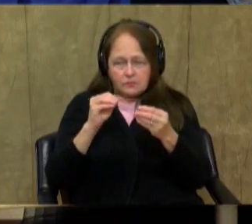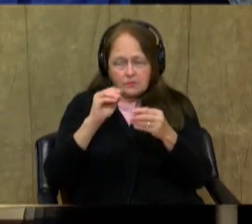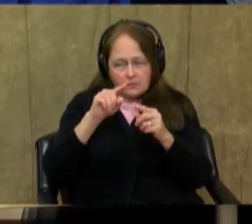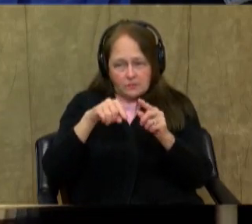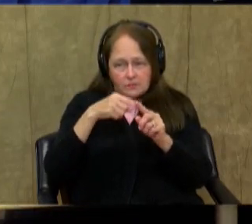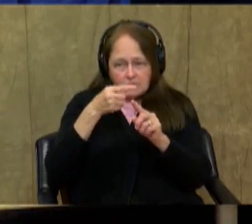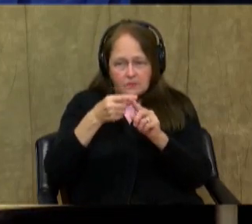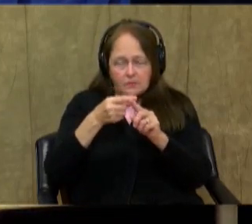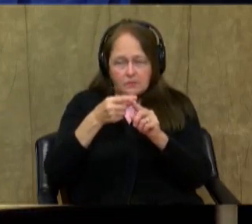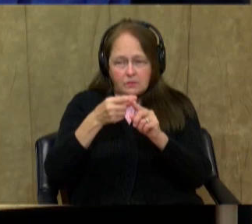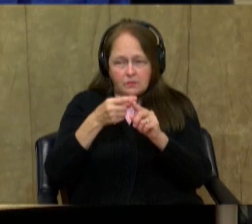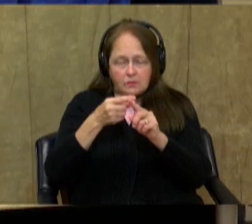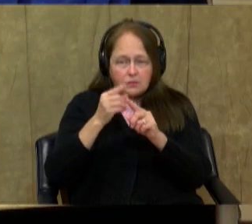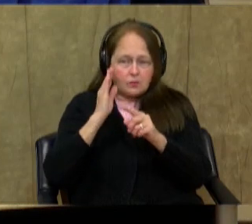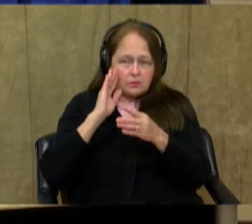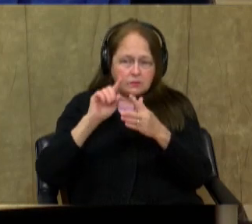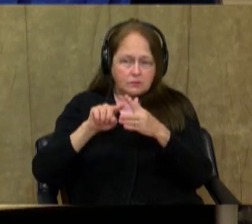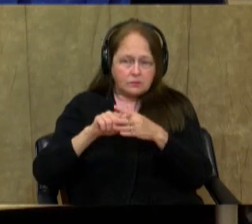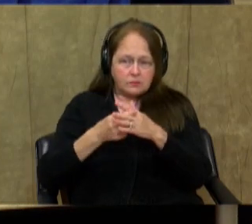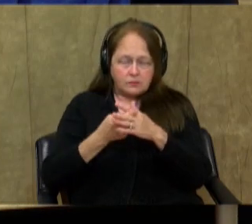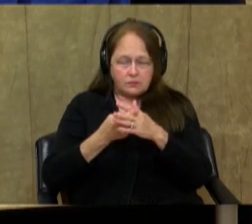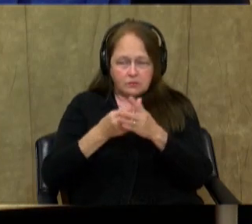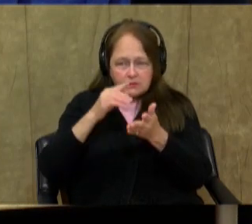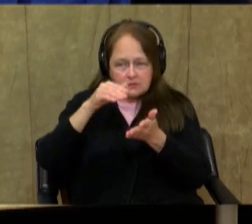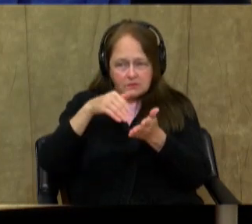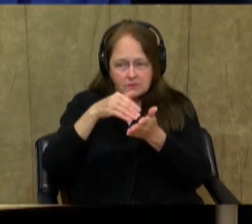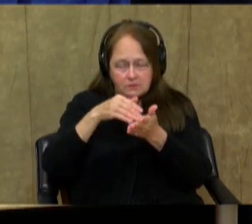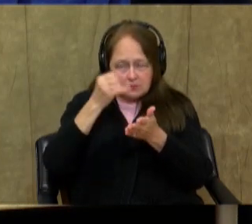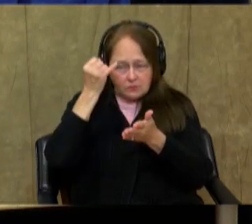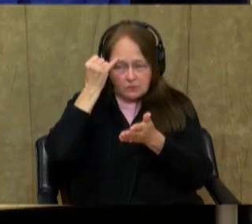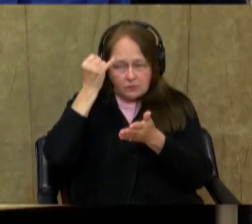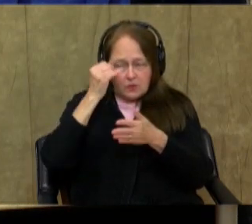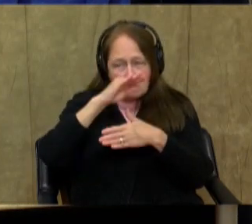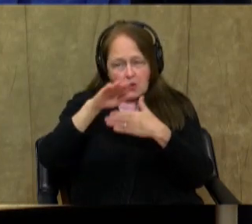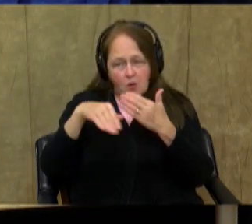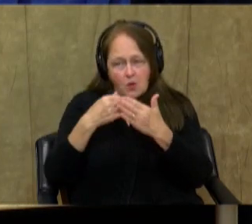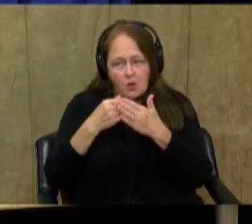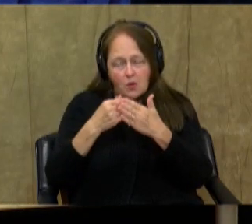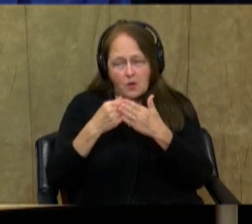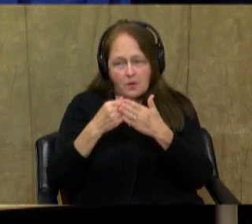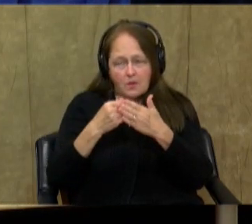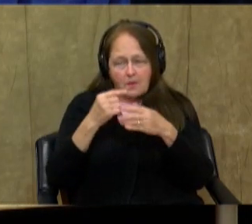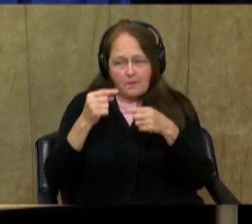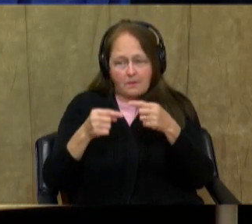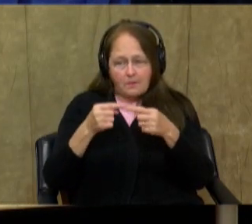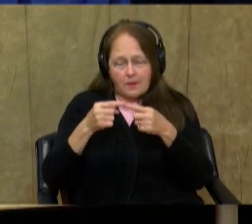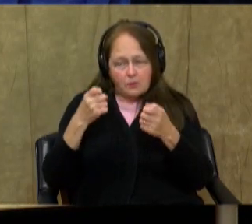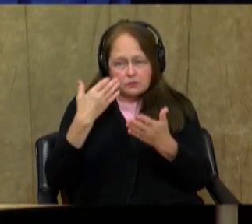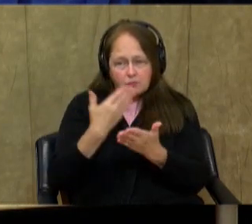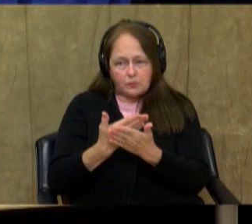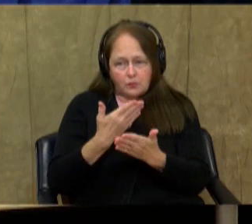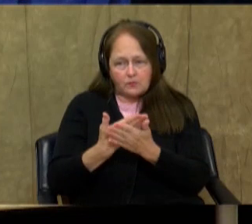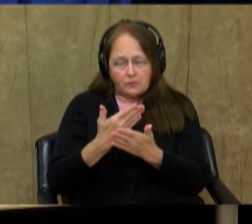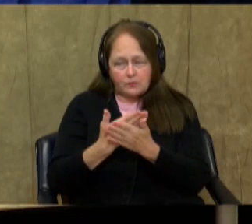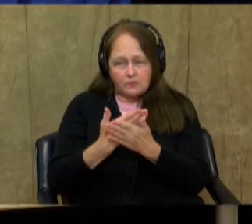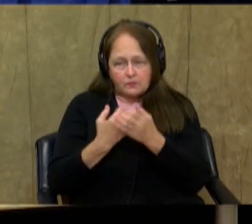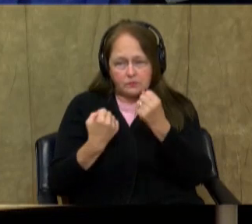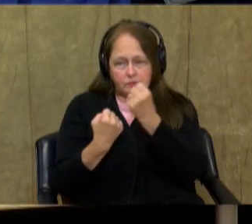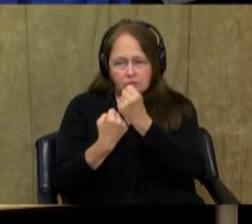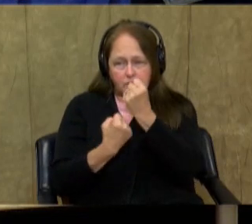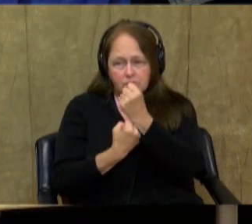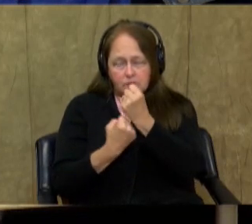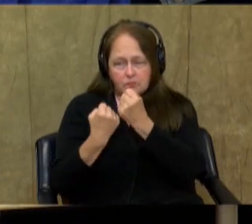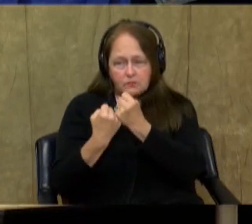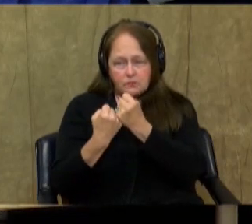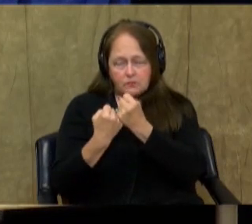Next thing, when we do have the central idea, it's what the whole thing is about, we have to prove it. Support. It's